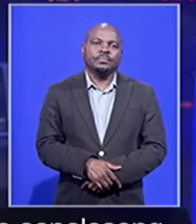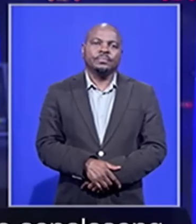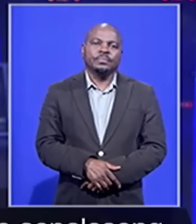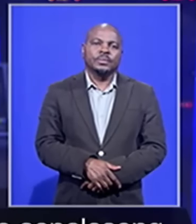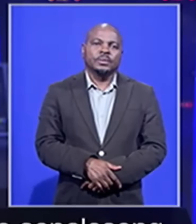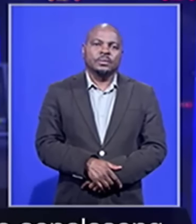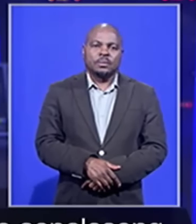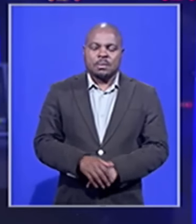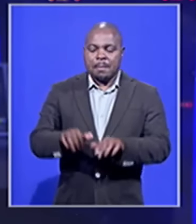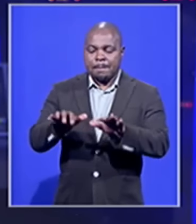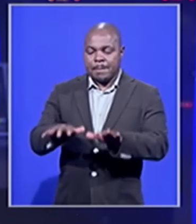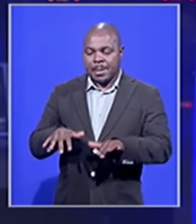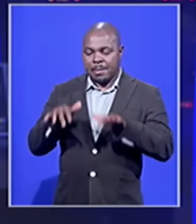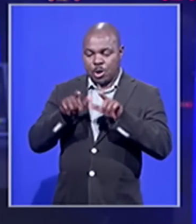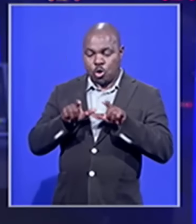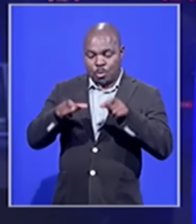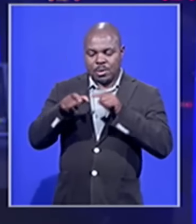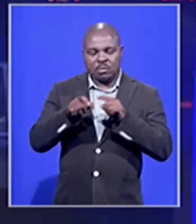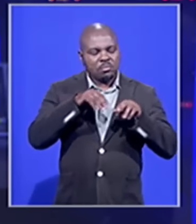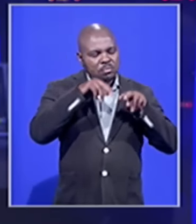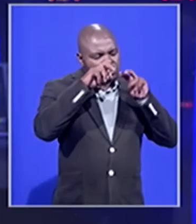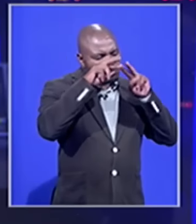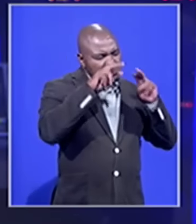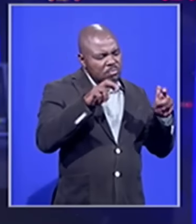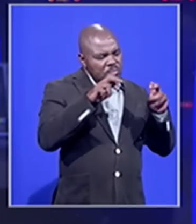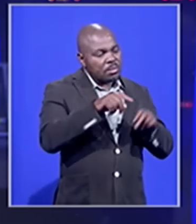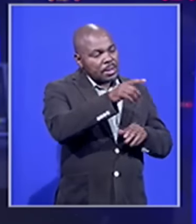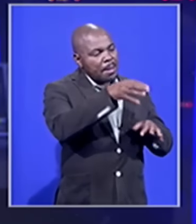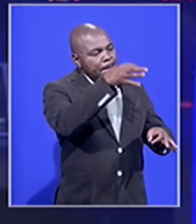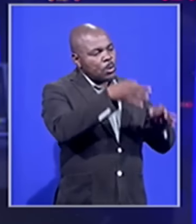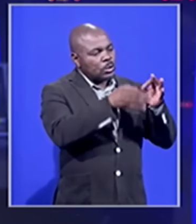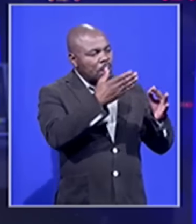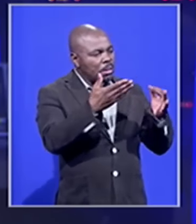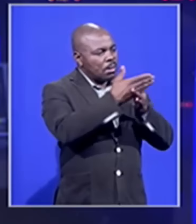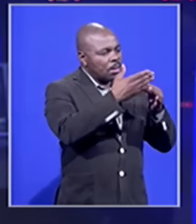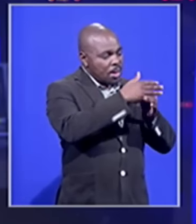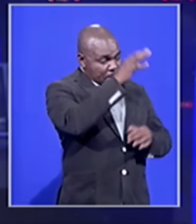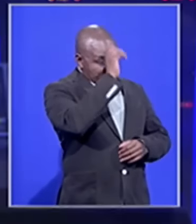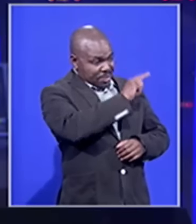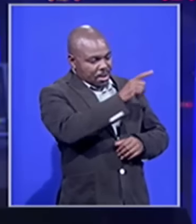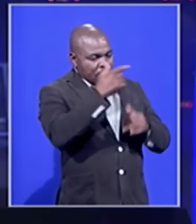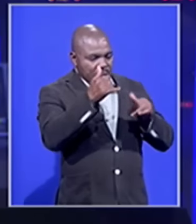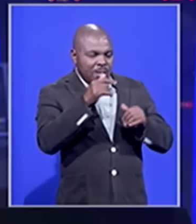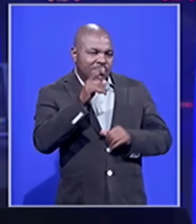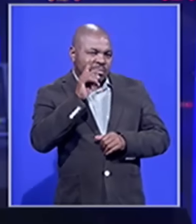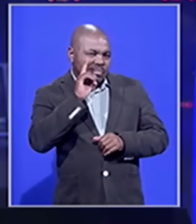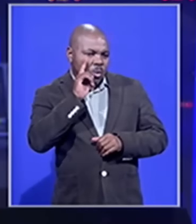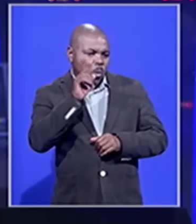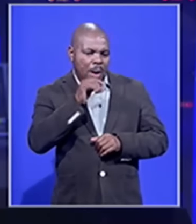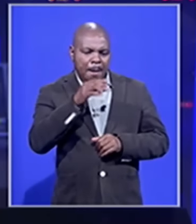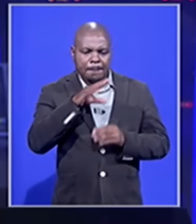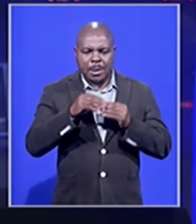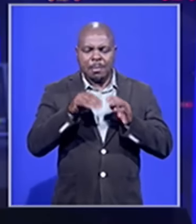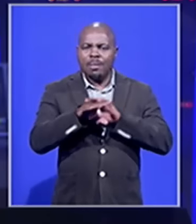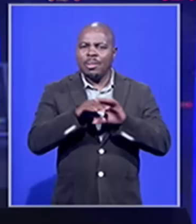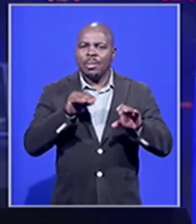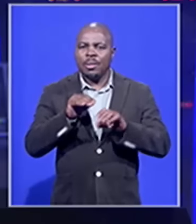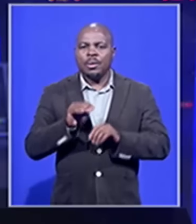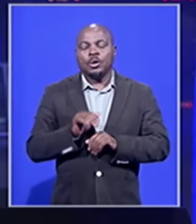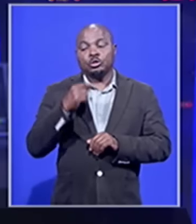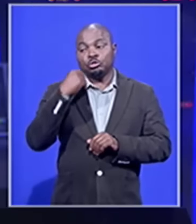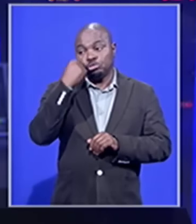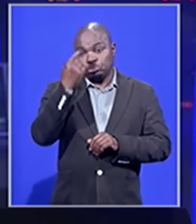Komiti ya Parlamente e fuputsang ditlaleho tsa bobodu le boitshunyako ba dipolotiki e ntse e sekaseka ho ikgula ha ditho tsa yona. Tebelo ke hore hosane letona le